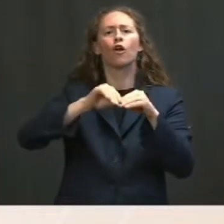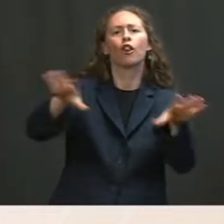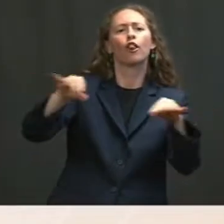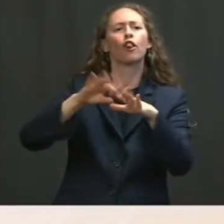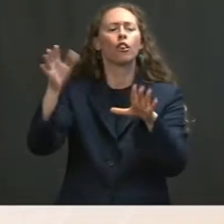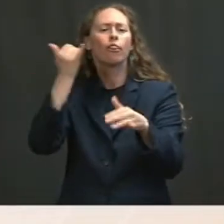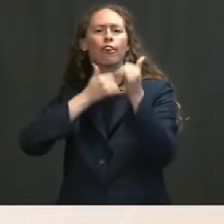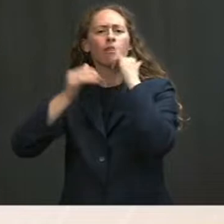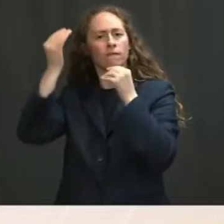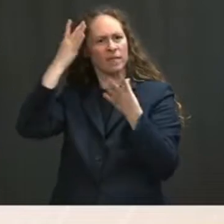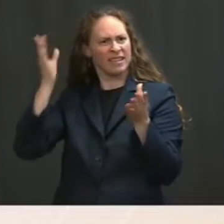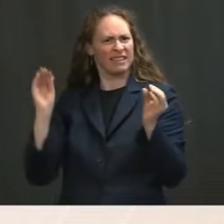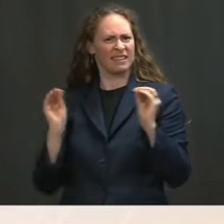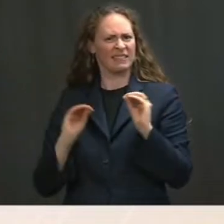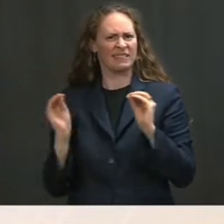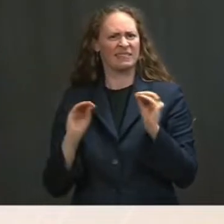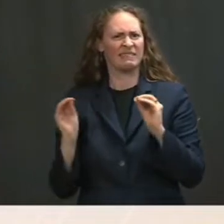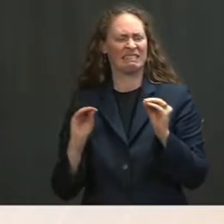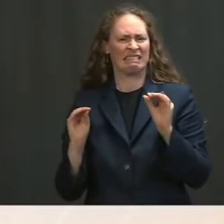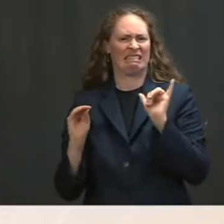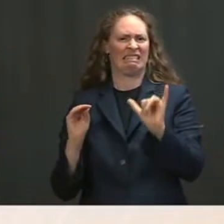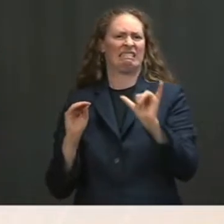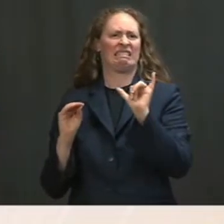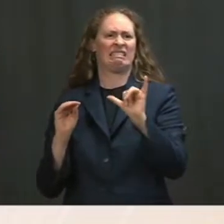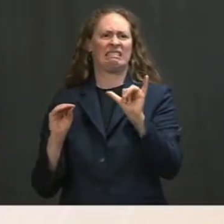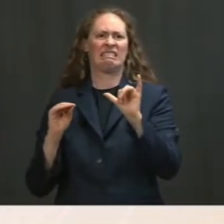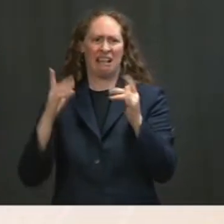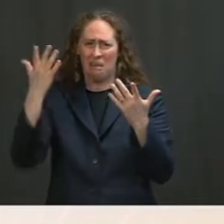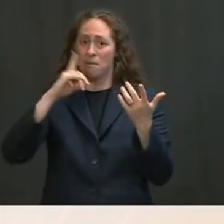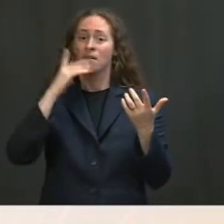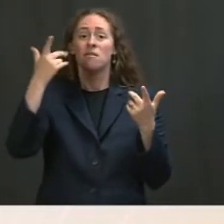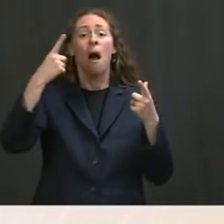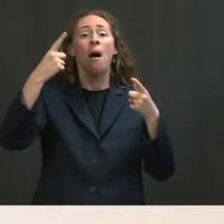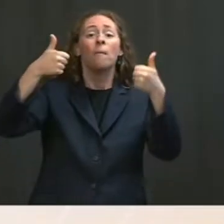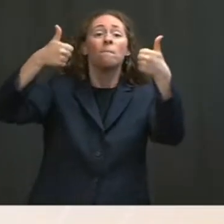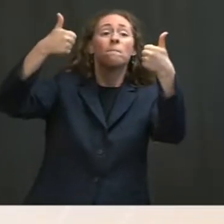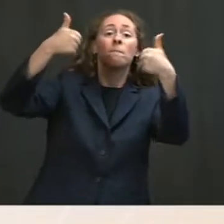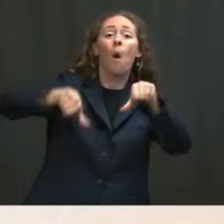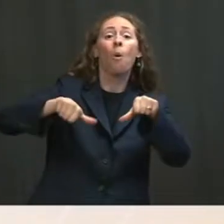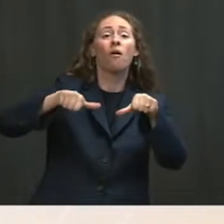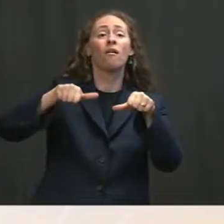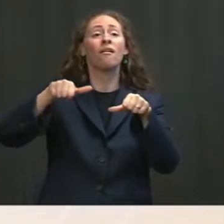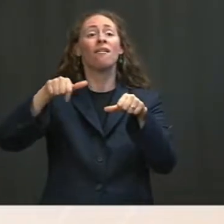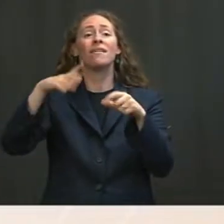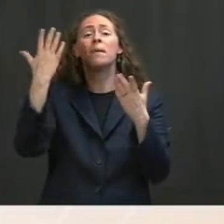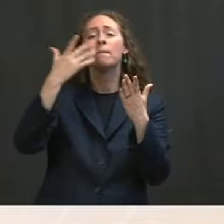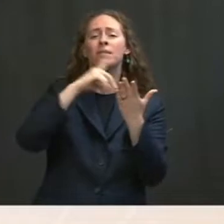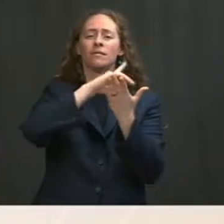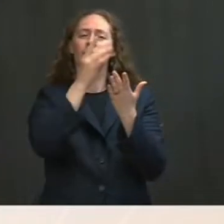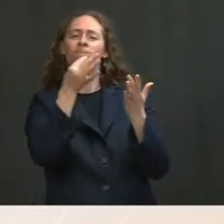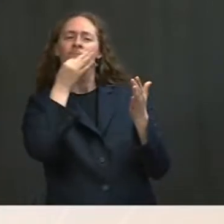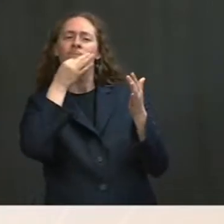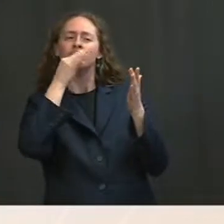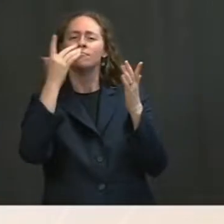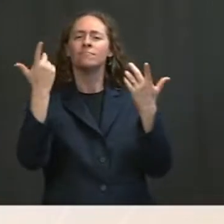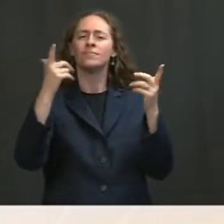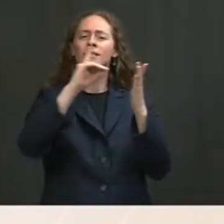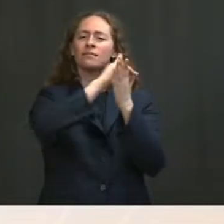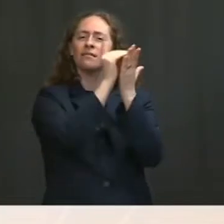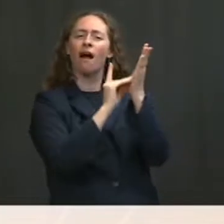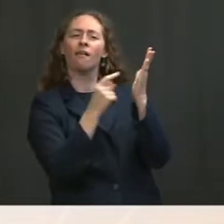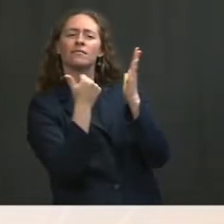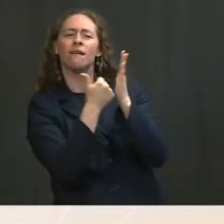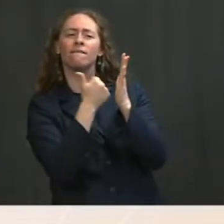disinformation, to have extraordinary reach. They've designed product features, such as like buttons, that reward us for sharing